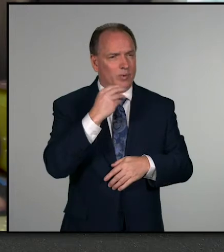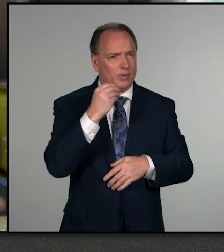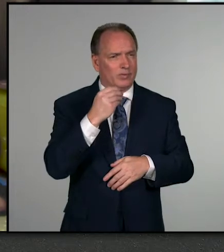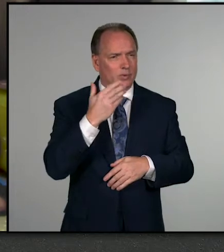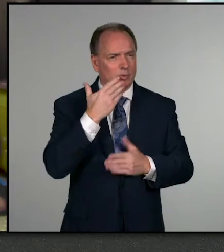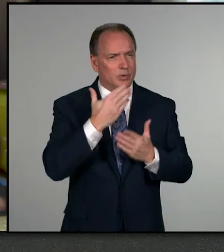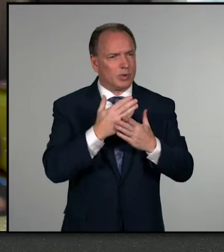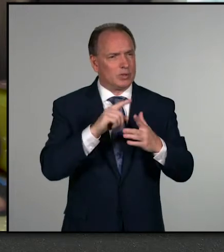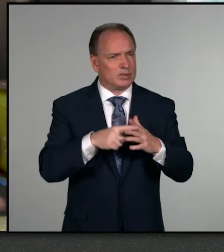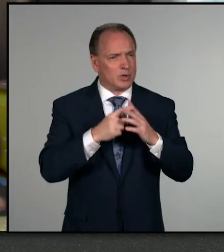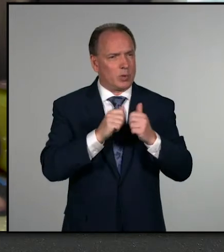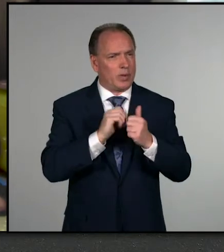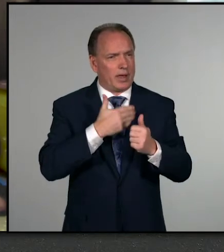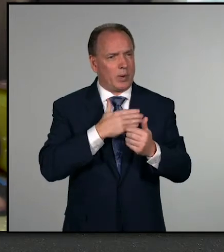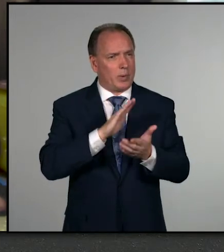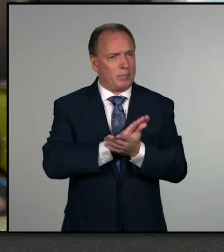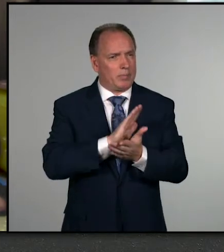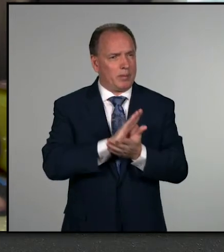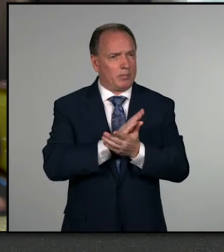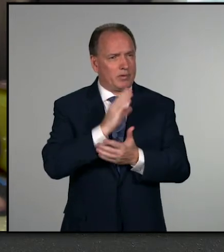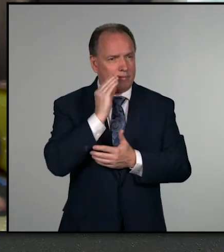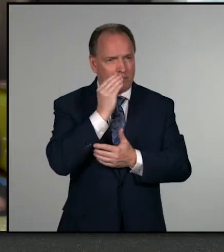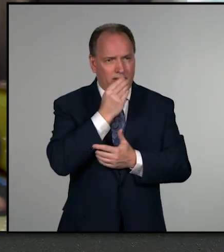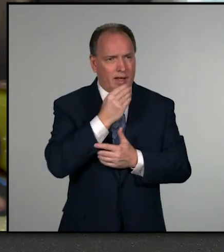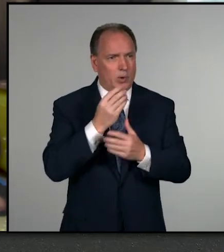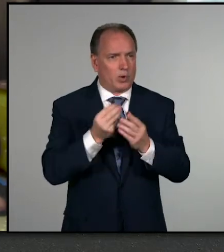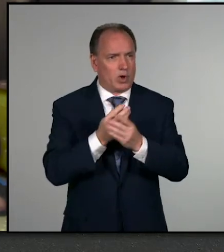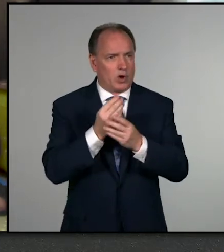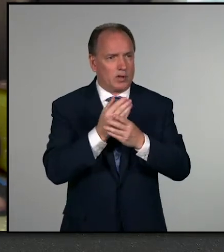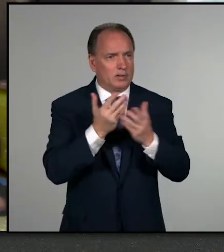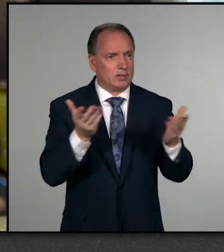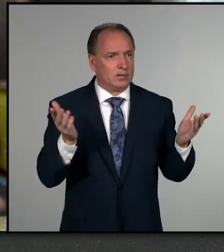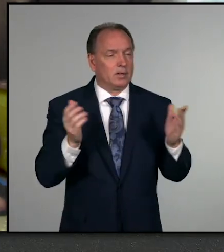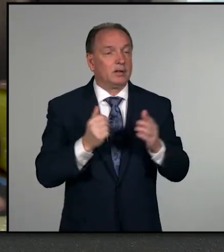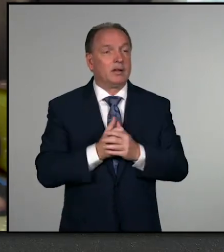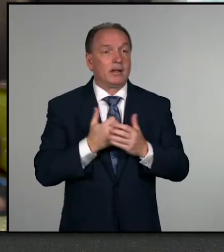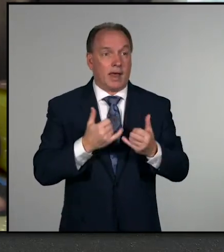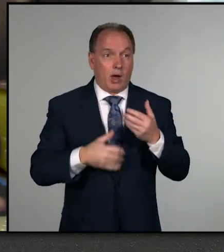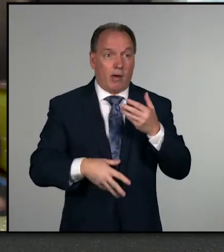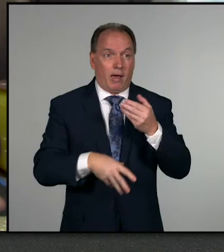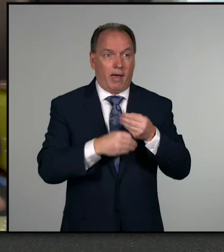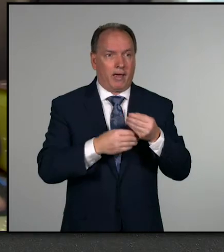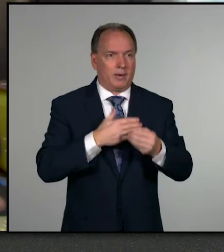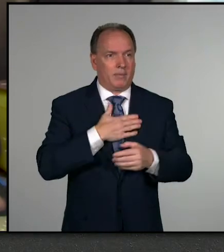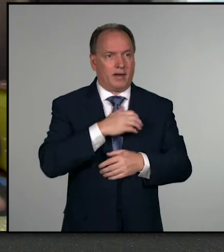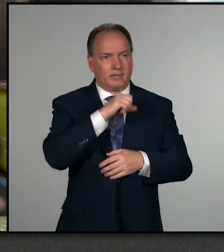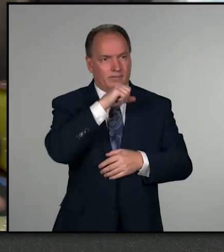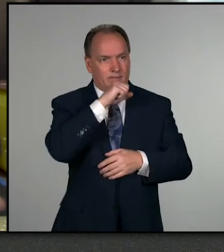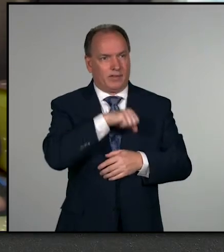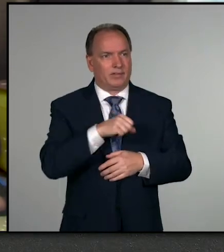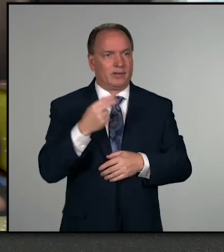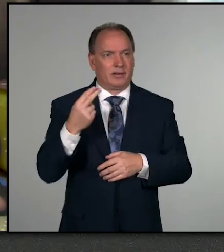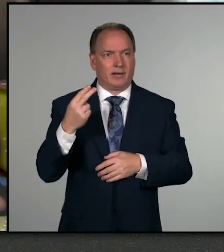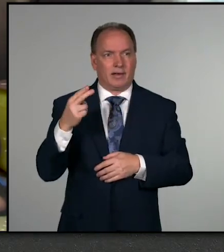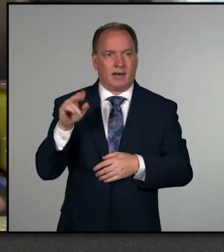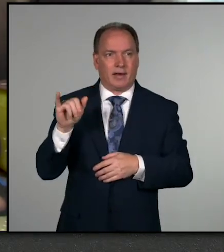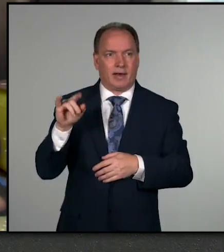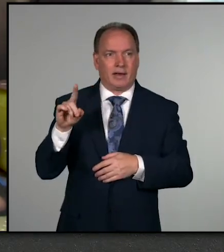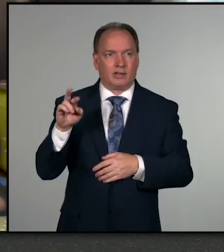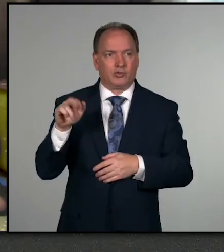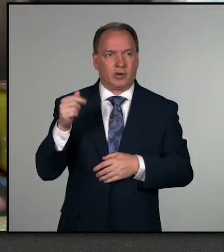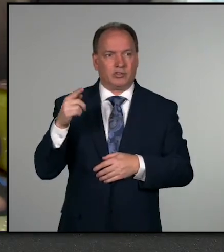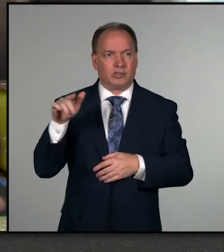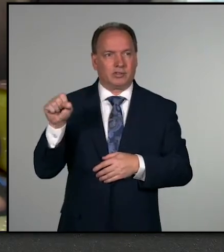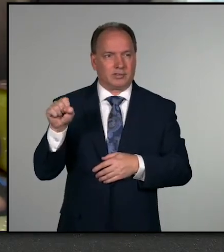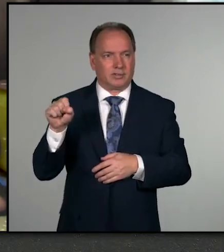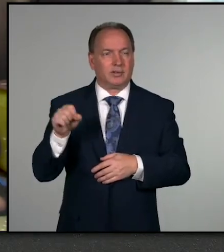Beautiful. That's a great start to our paper flower garden. Now we want to add Miss Debbie's favorite, the hydrangeas in. I